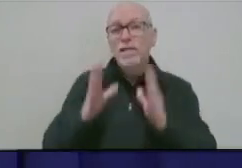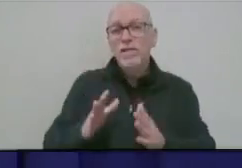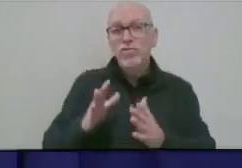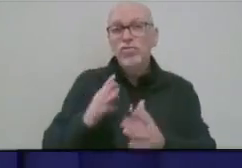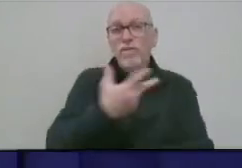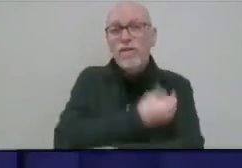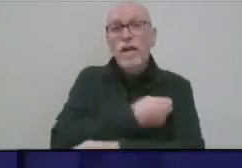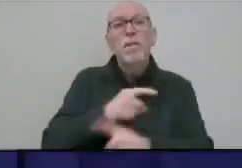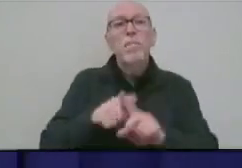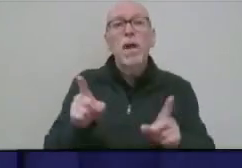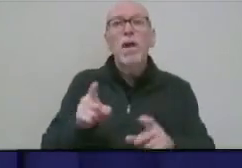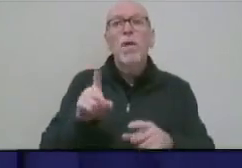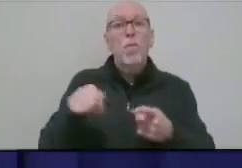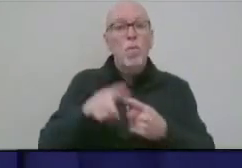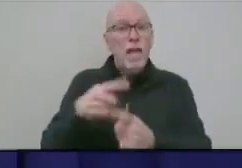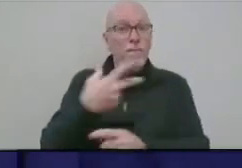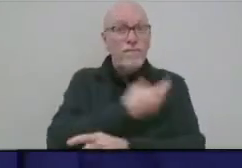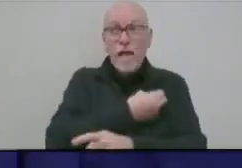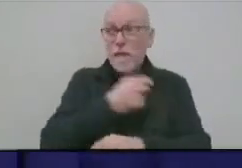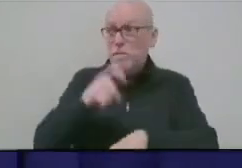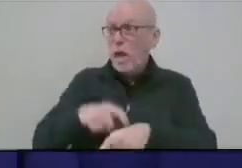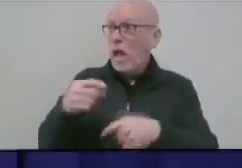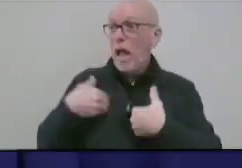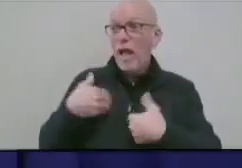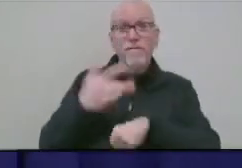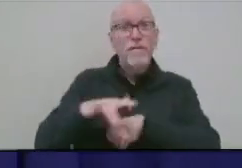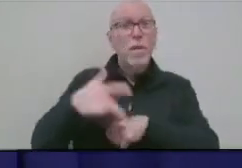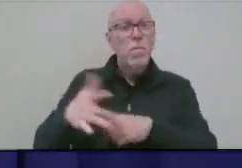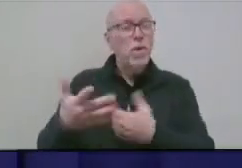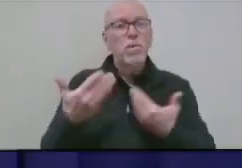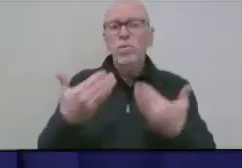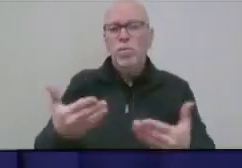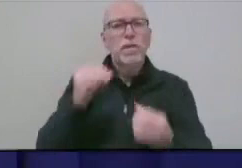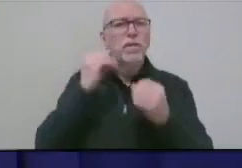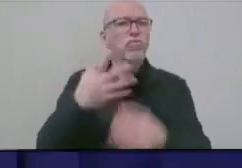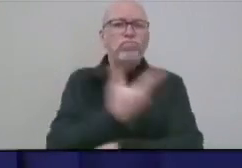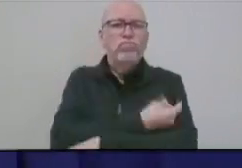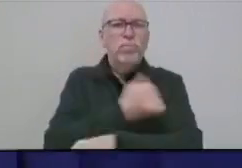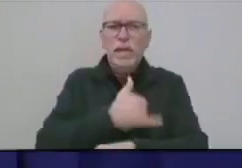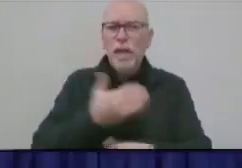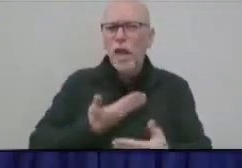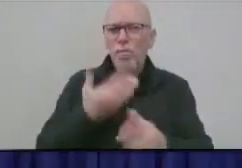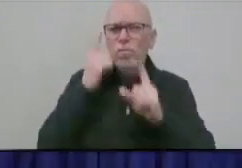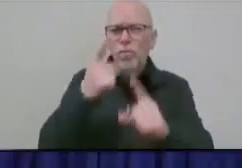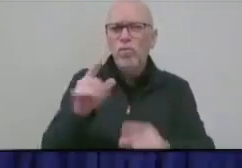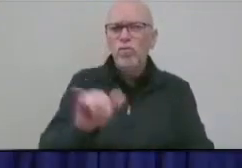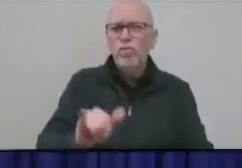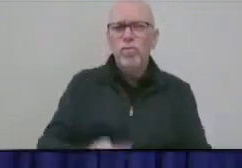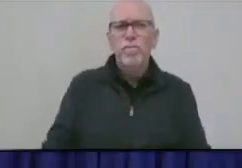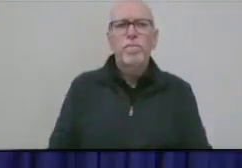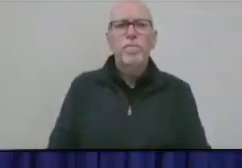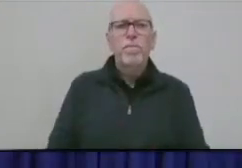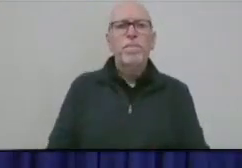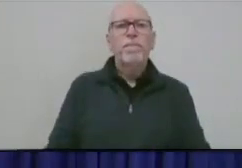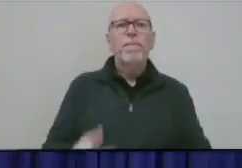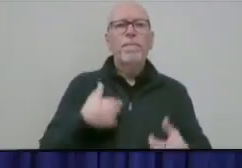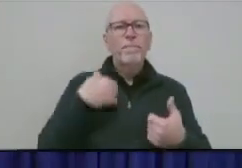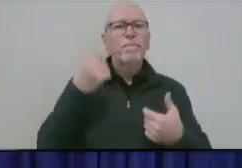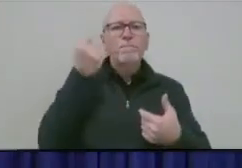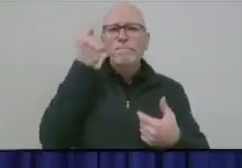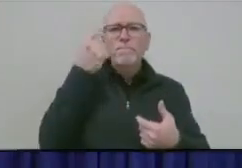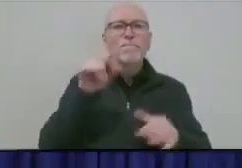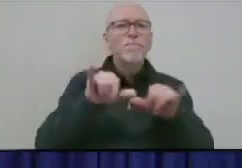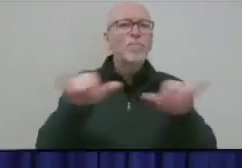but that when vaccine allows, we should vaccinate our teachers, which is our desire also. Yeah, we get the whole quarantine, and we get the, and